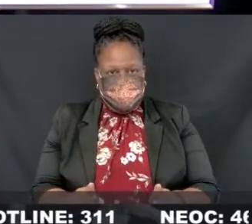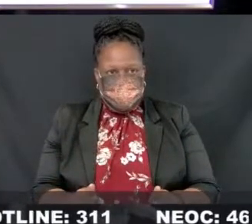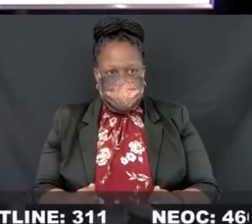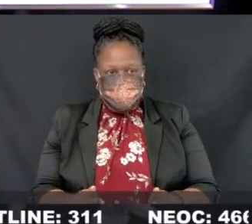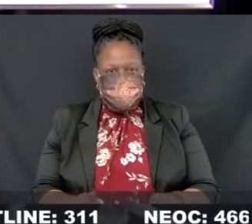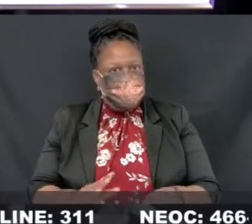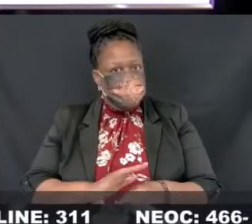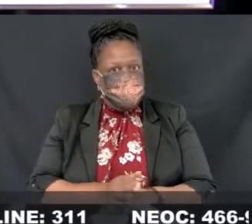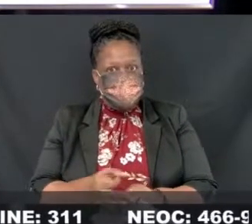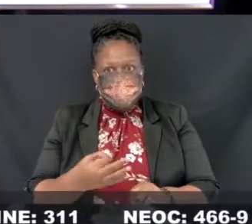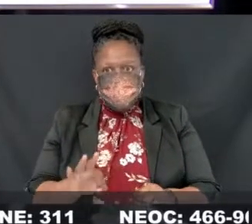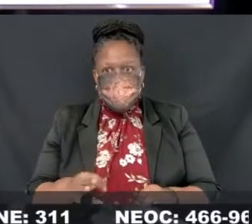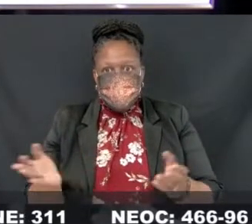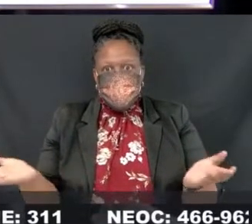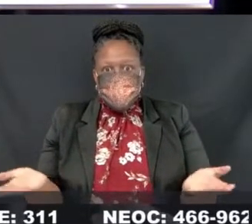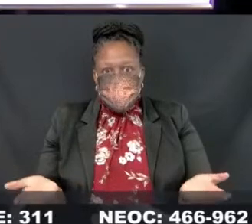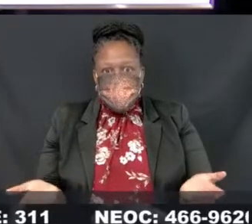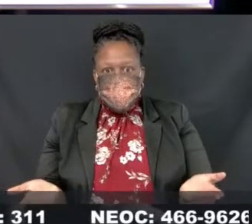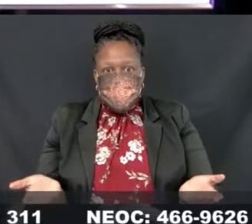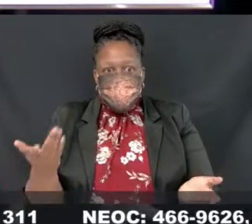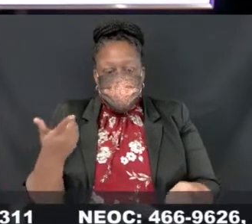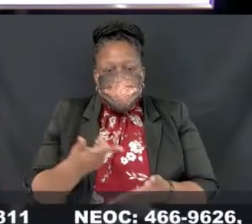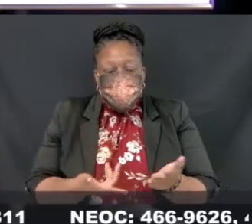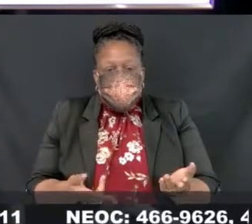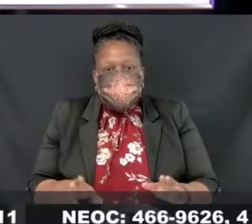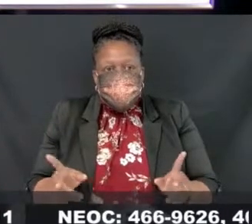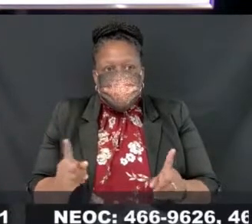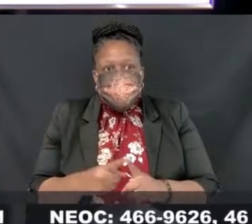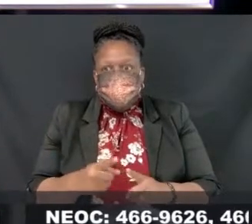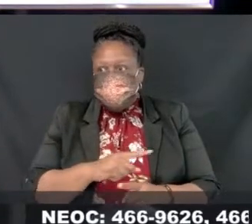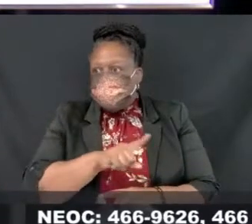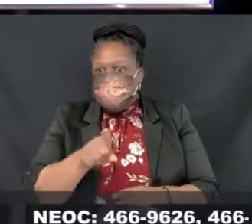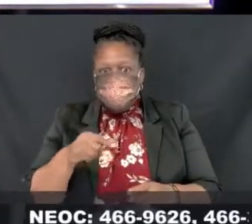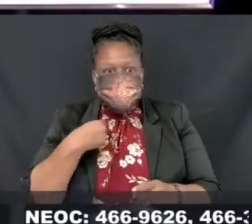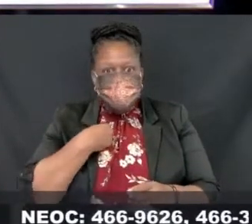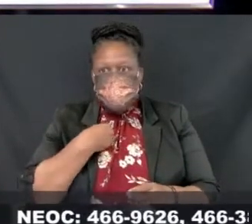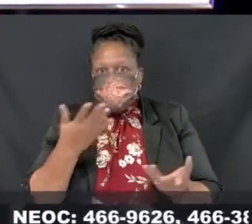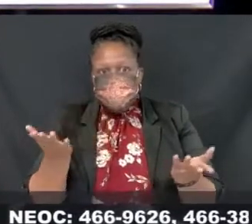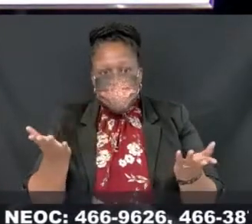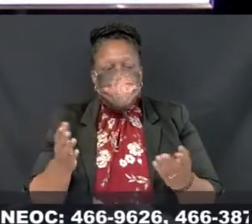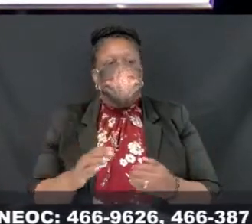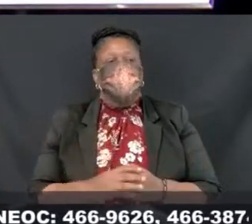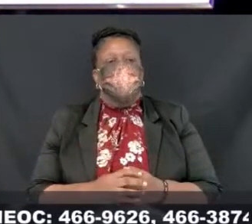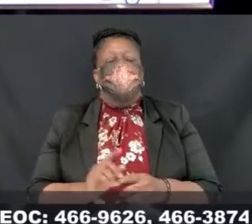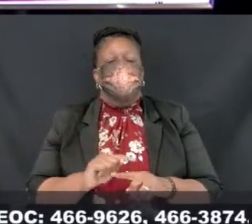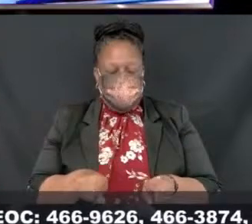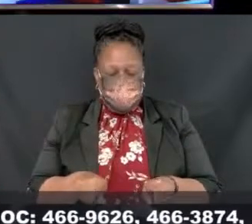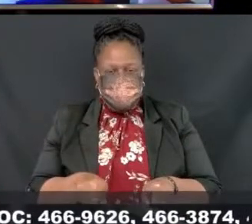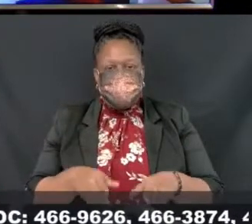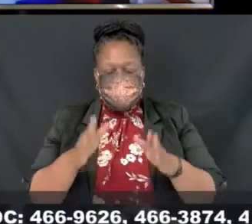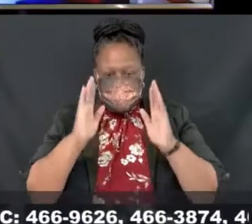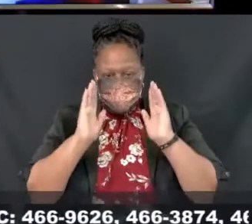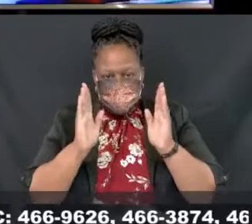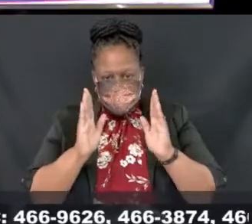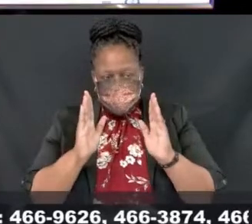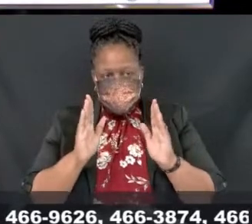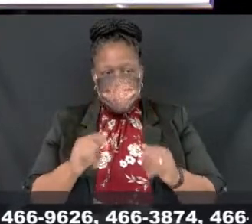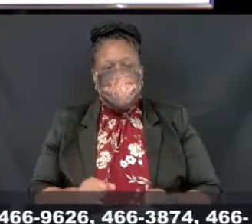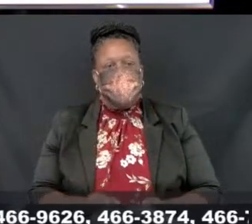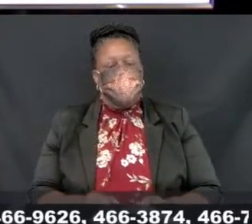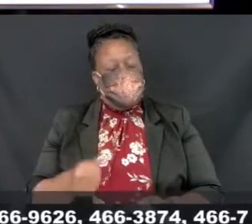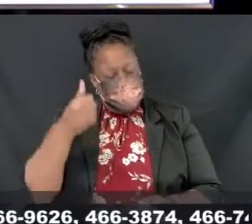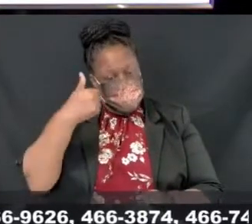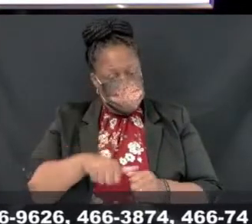COVID-19 pandemic. But we were indeed happy to have answered the call to service. I remember earlier on